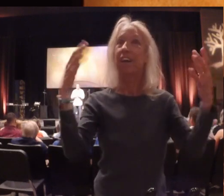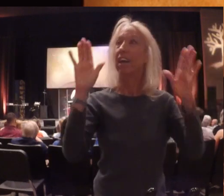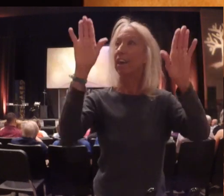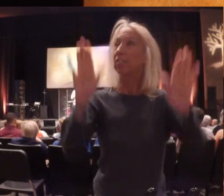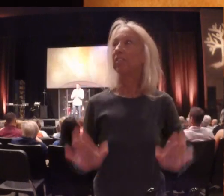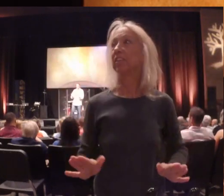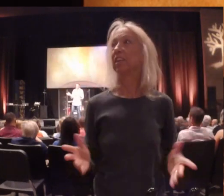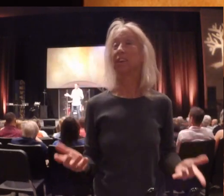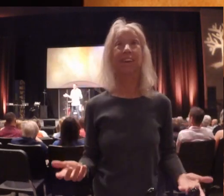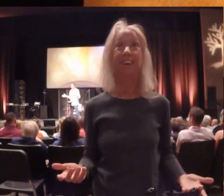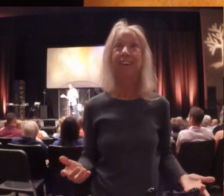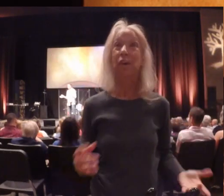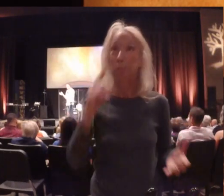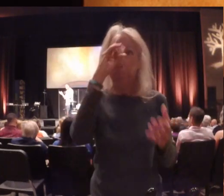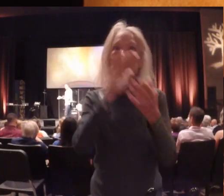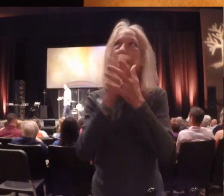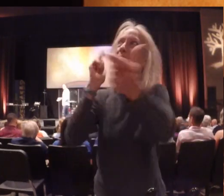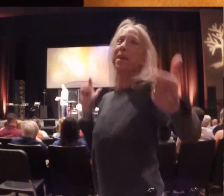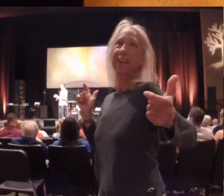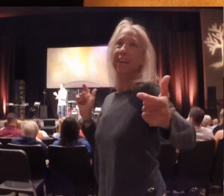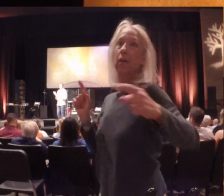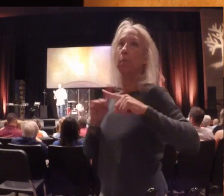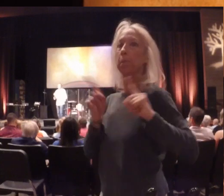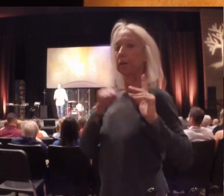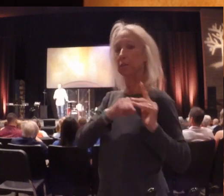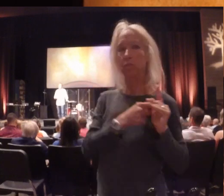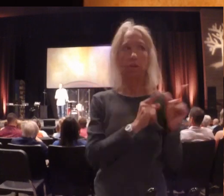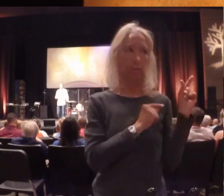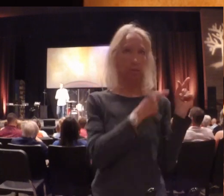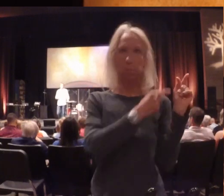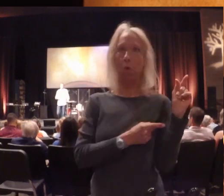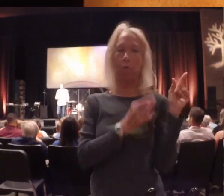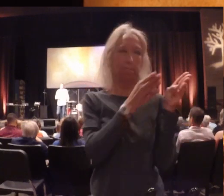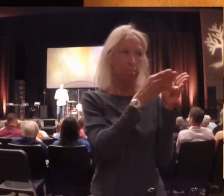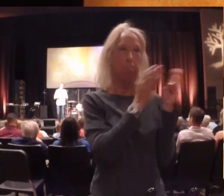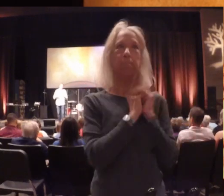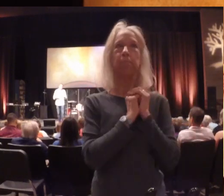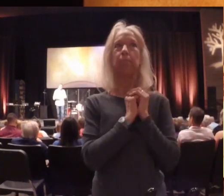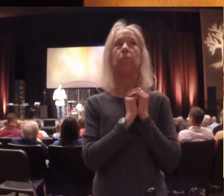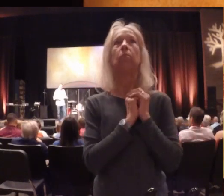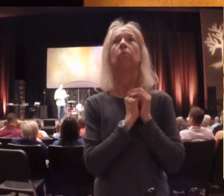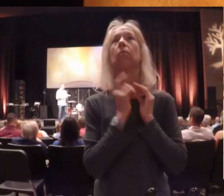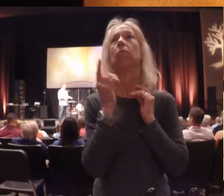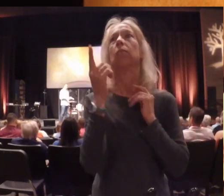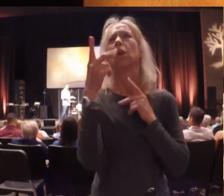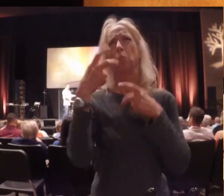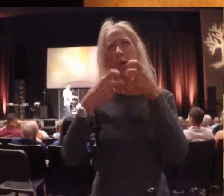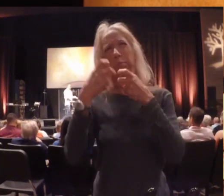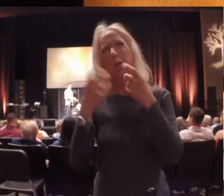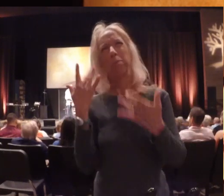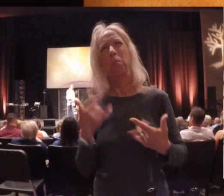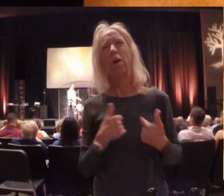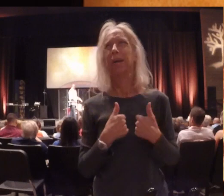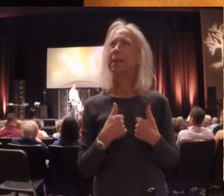adults every single Sunday. We gotta believe big. We gotta believe big, but we gotta be willing to start small. I think one